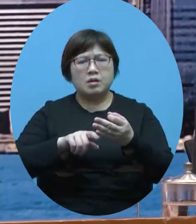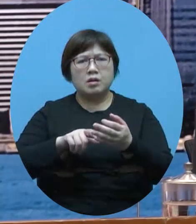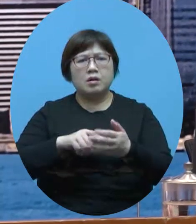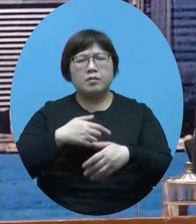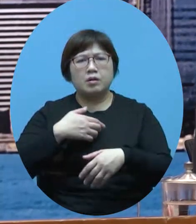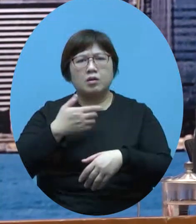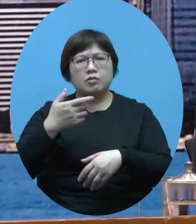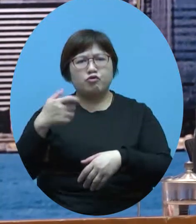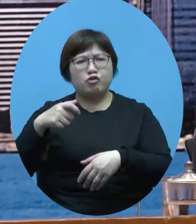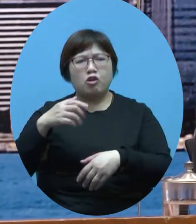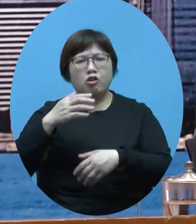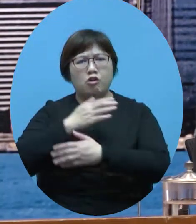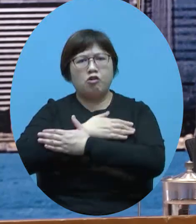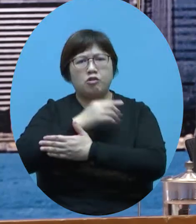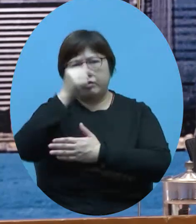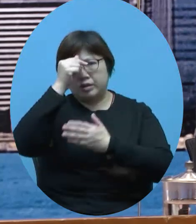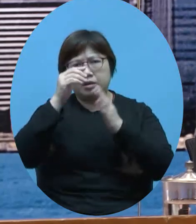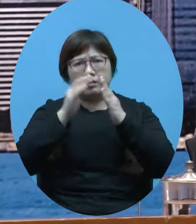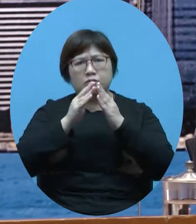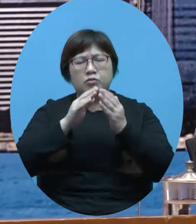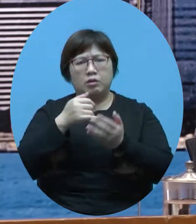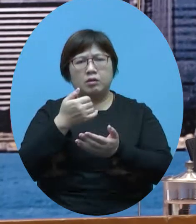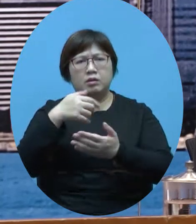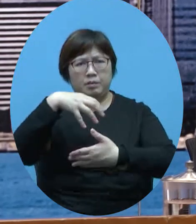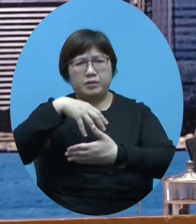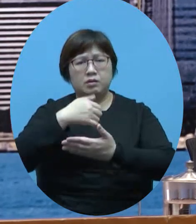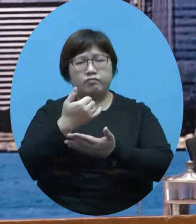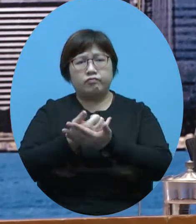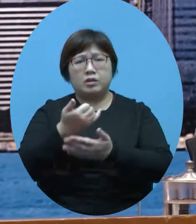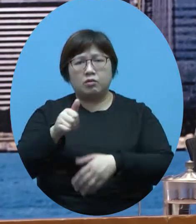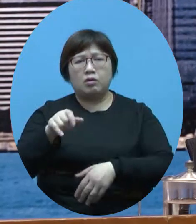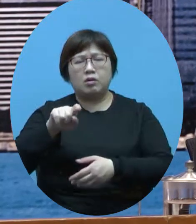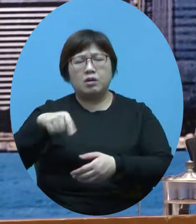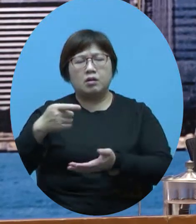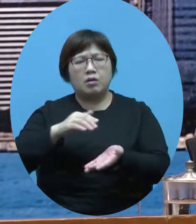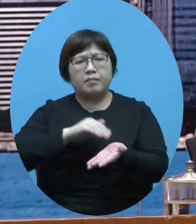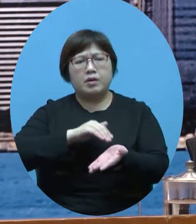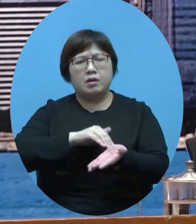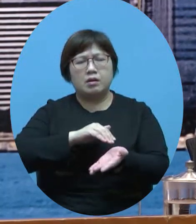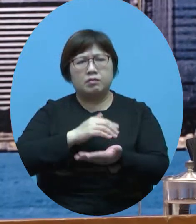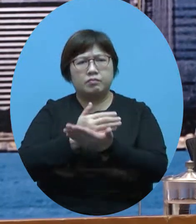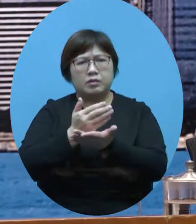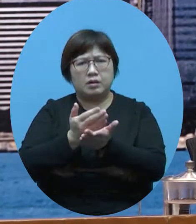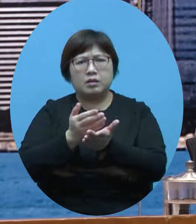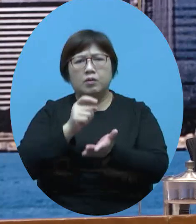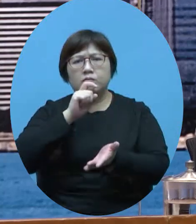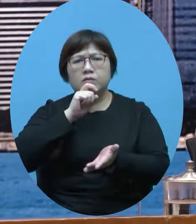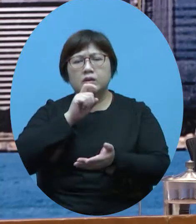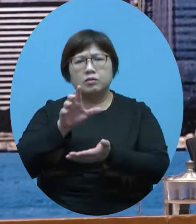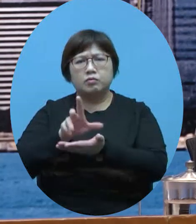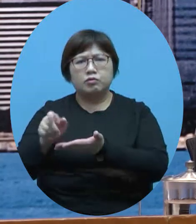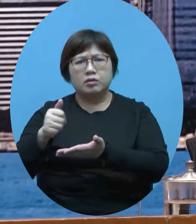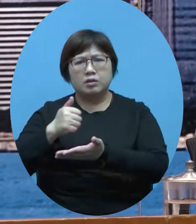diseases. And because of the expertise opinion, and then the ward was frozen. And